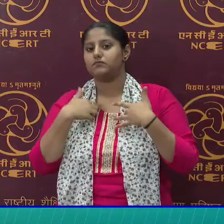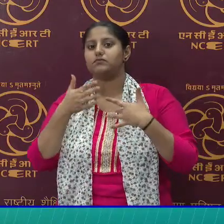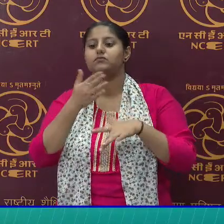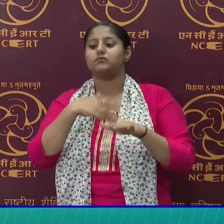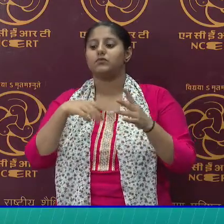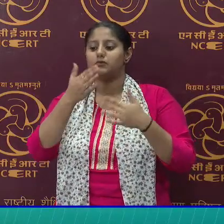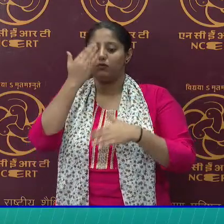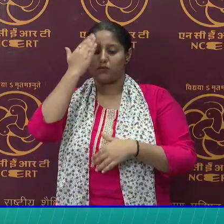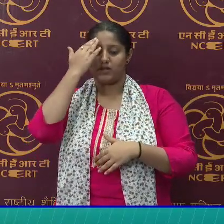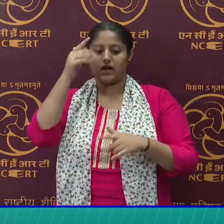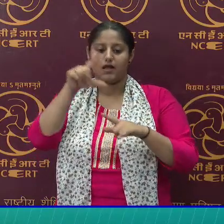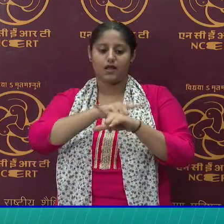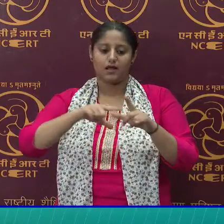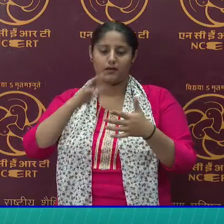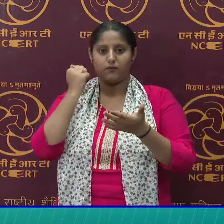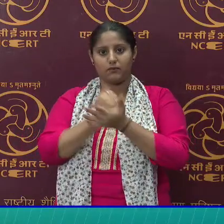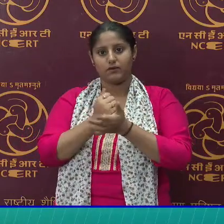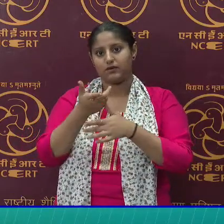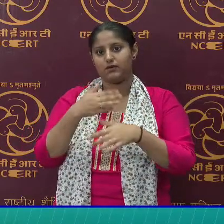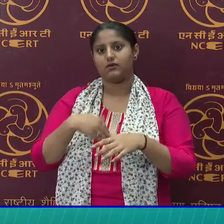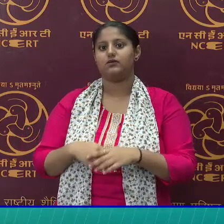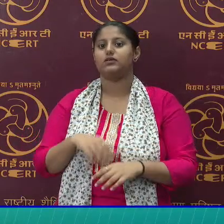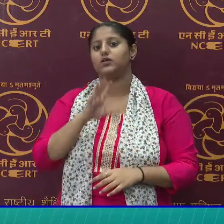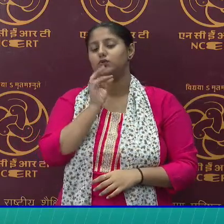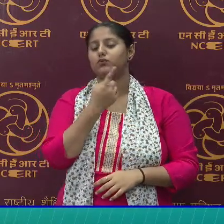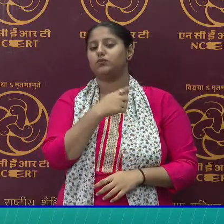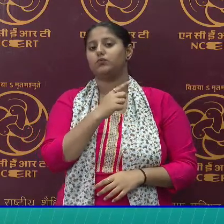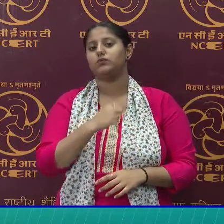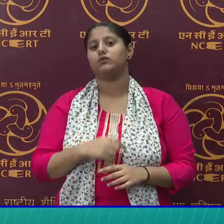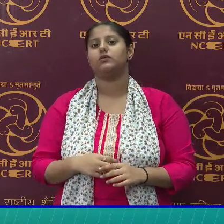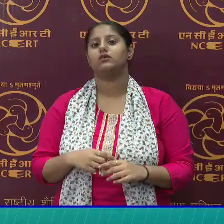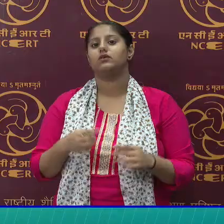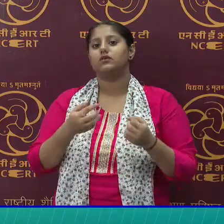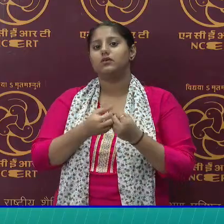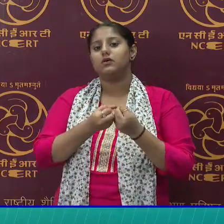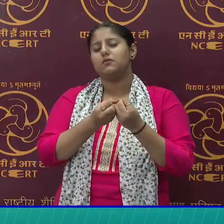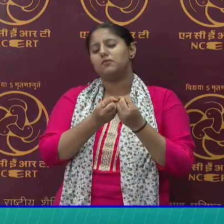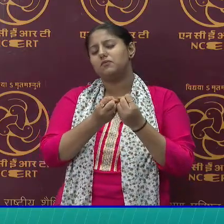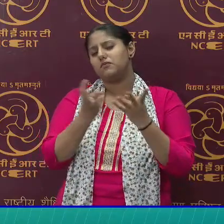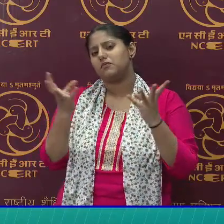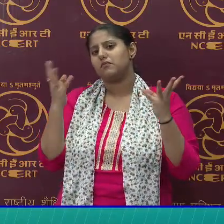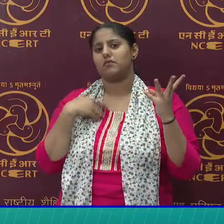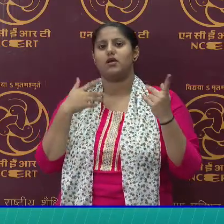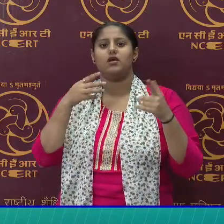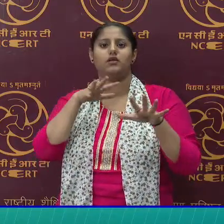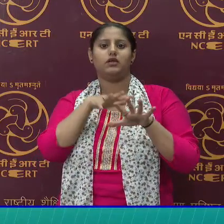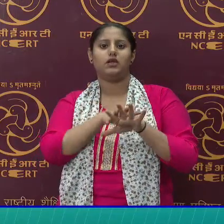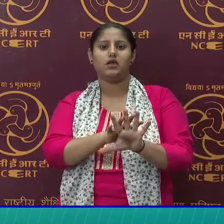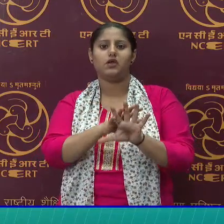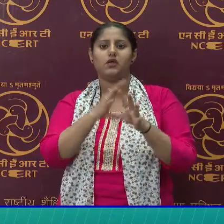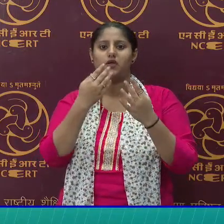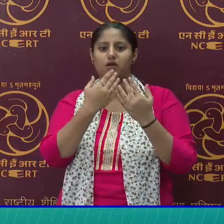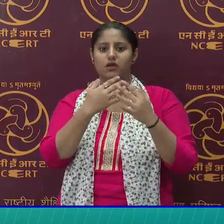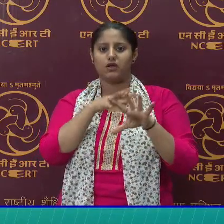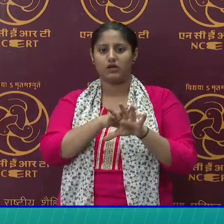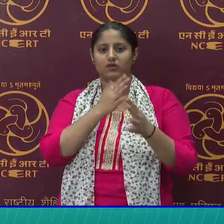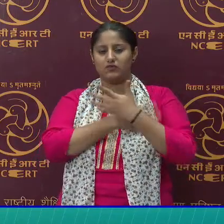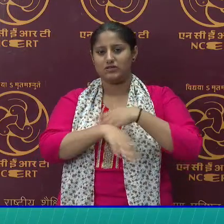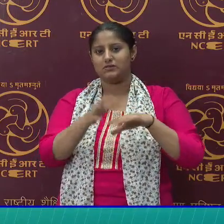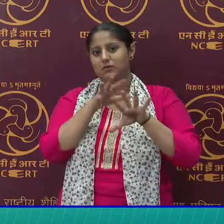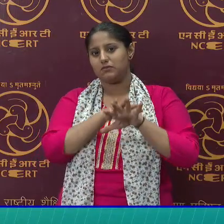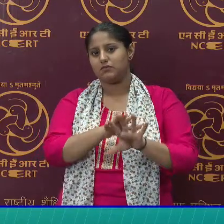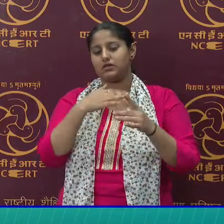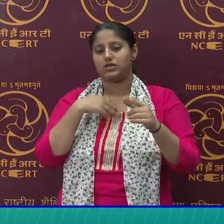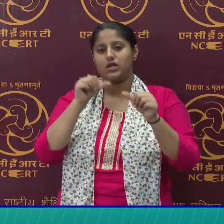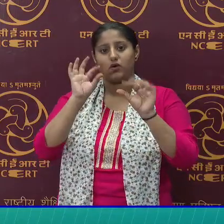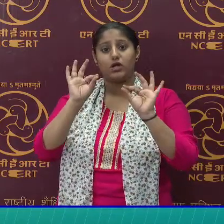each other's language well. That is true. So we There's have a lot of emphasis on inclusivity in NEP 2020, so this is a very good